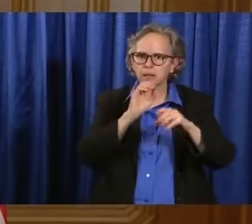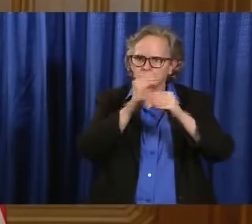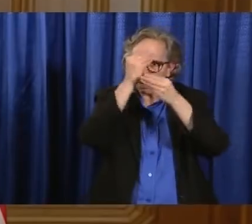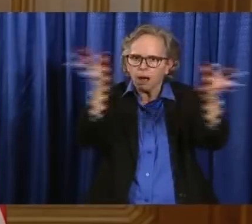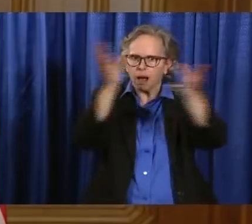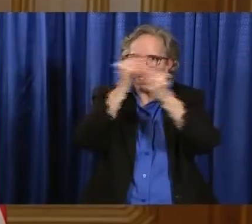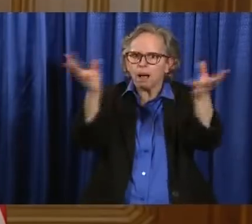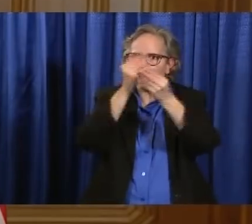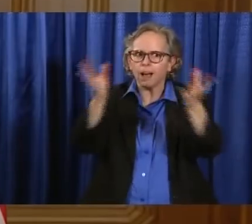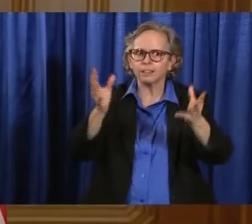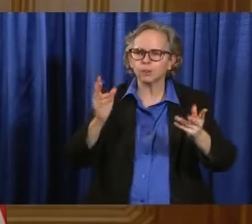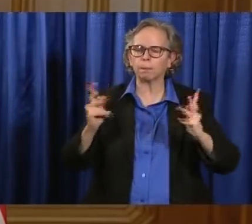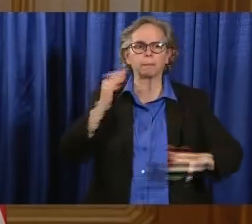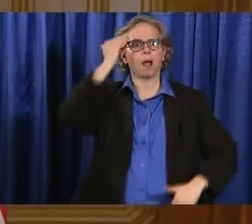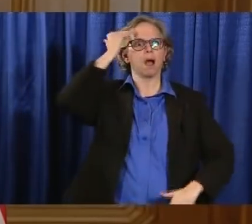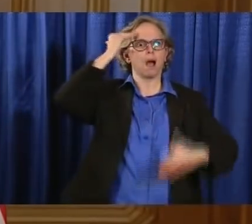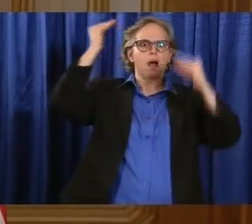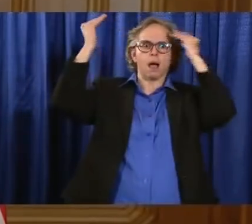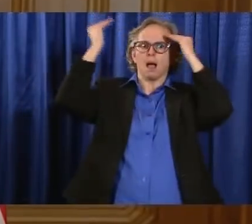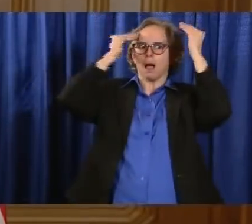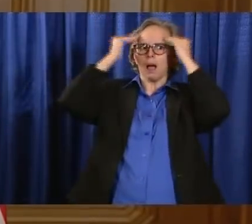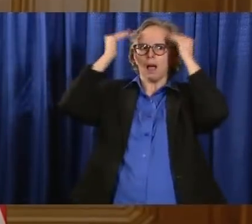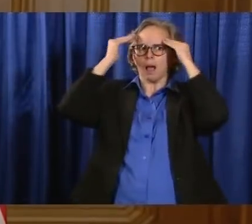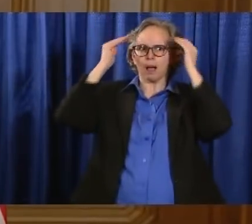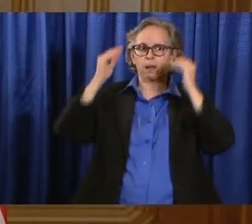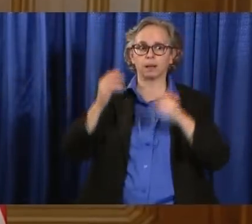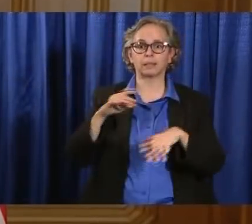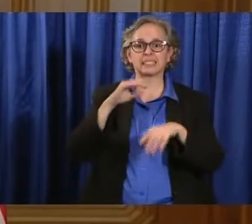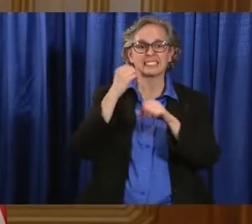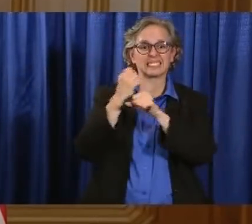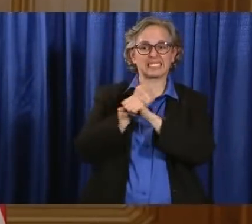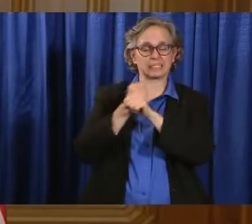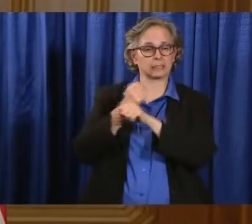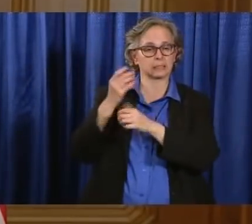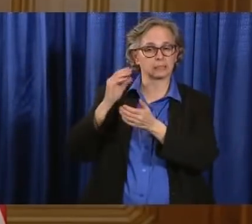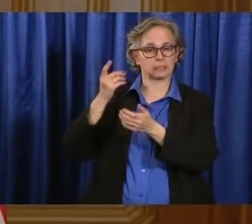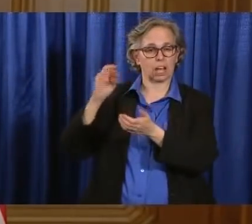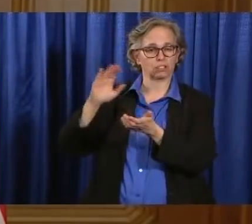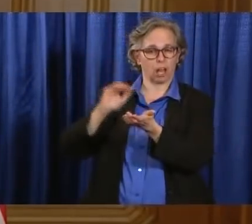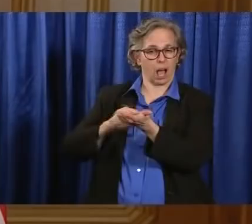Dr. Acton always cites is if you look at the increase in the